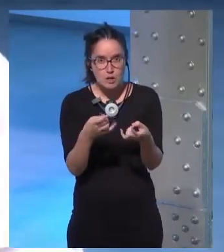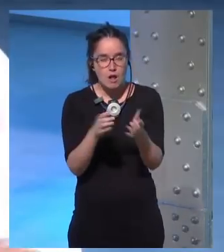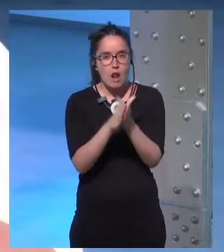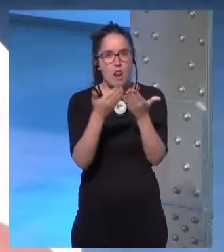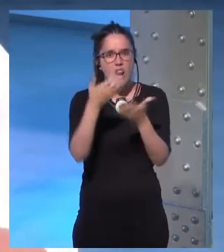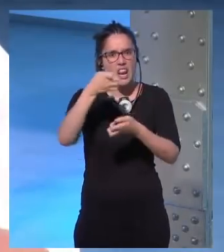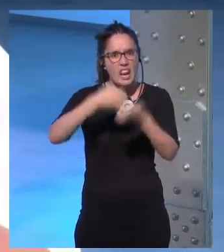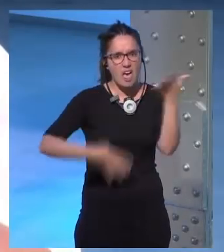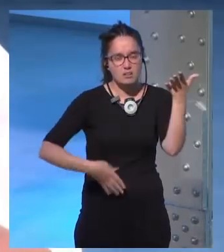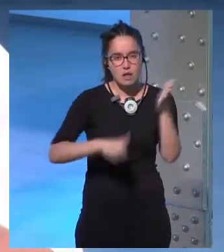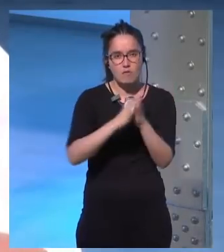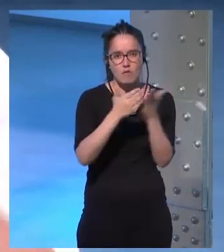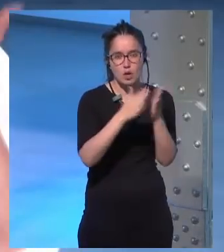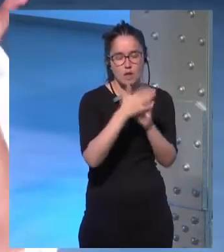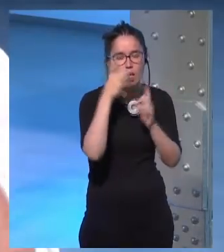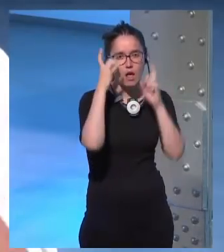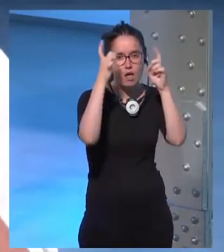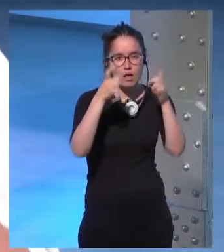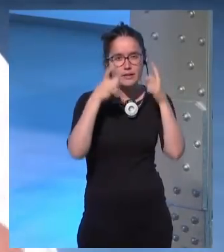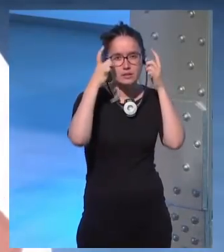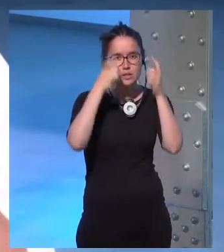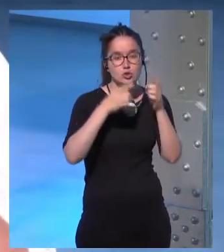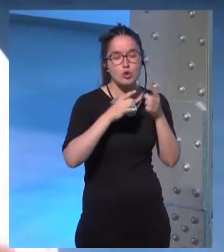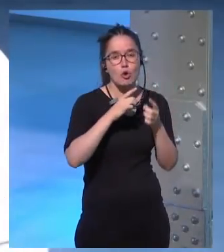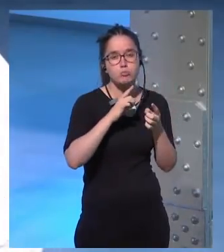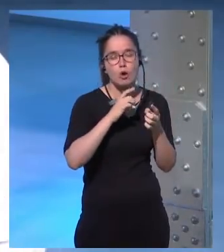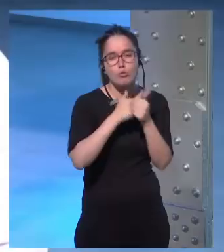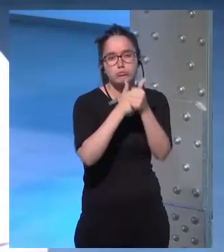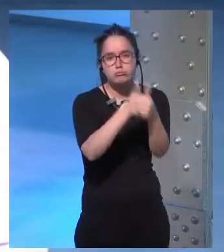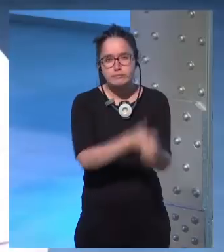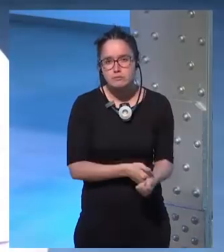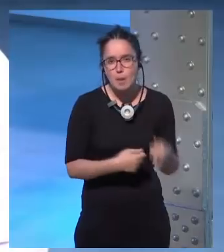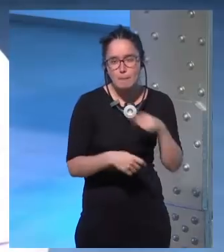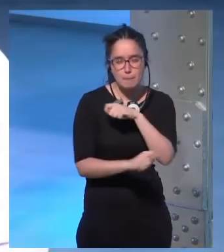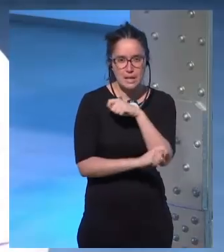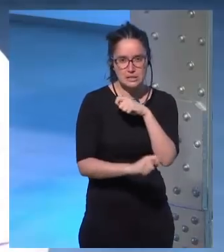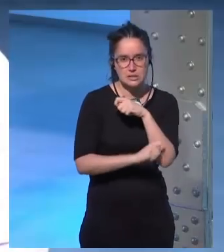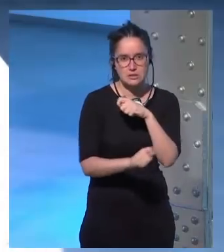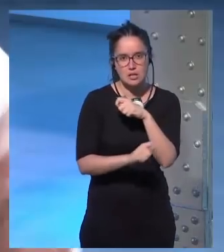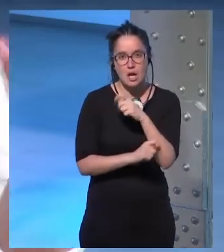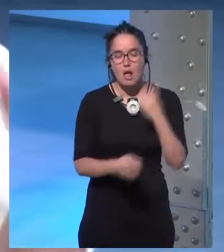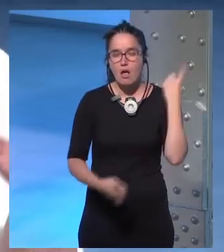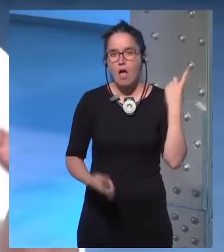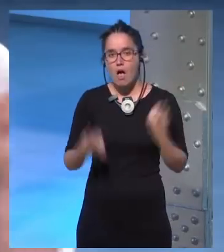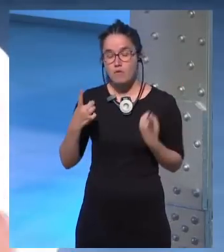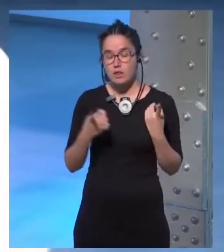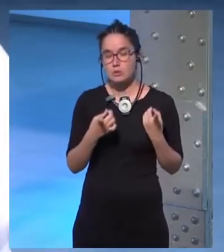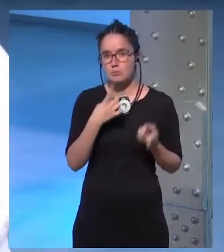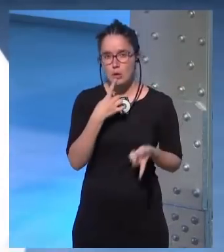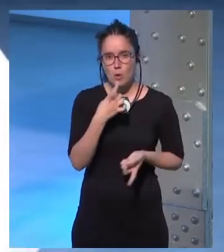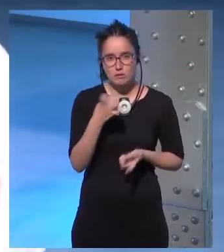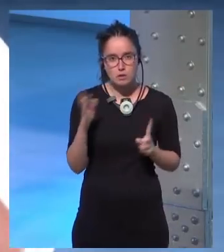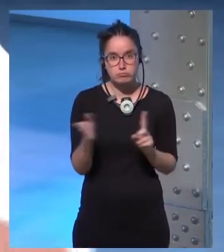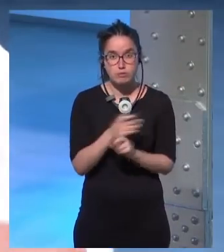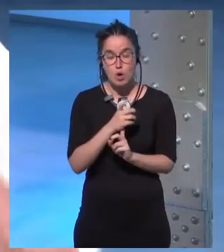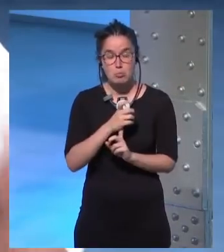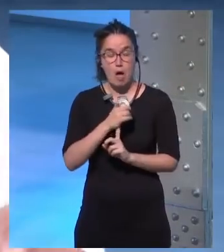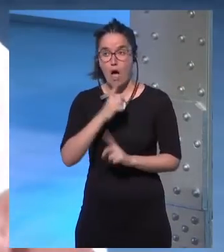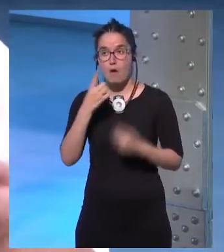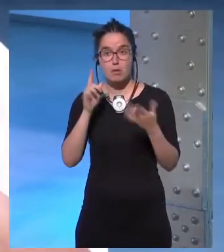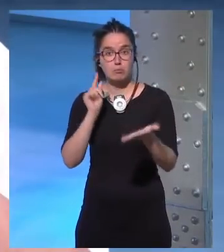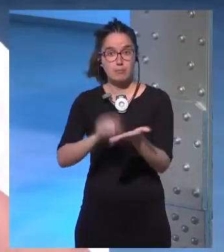is. And it doesn't take that long. It's like a day sometimes, a day or two. And then I take I take a bunch of notes.